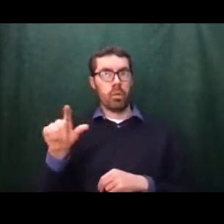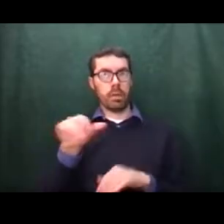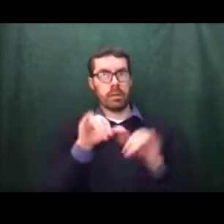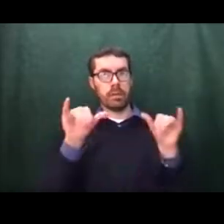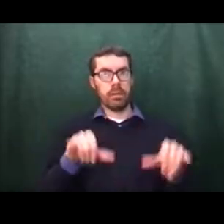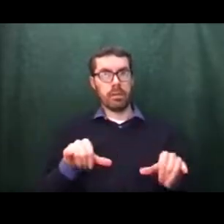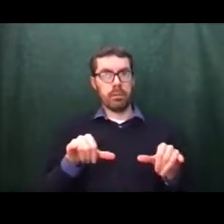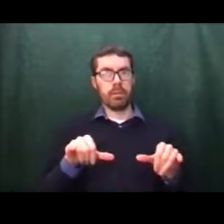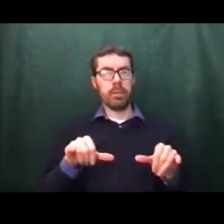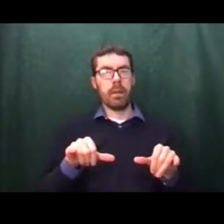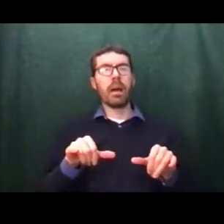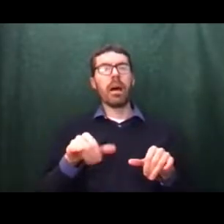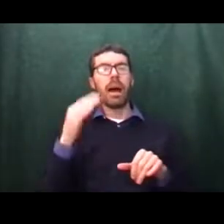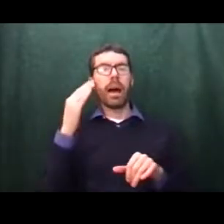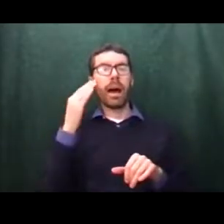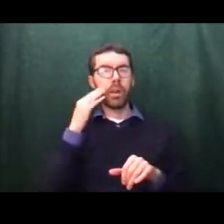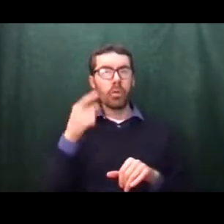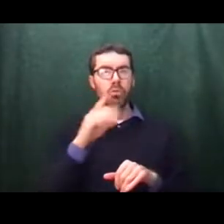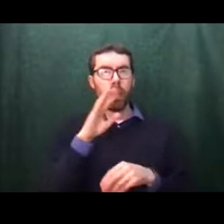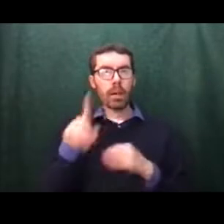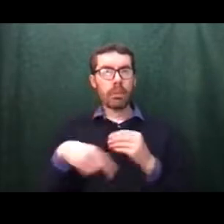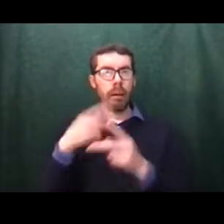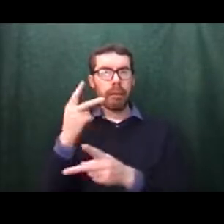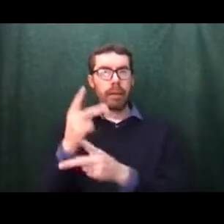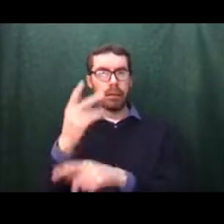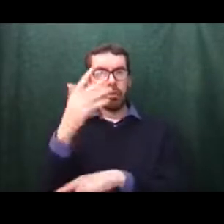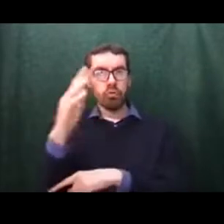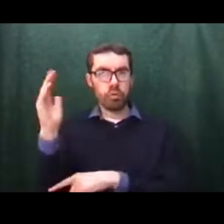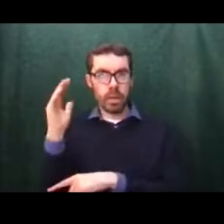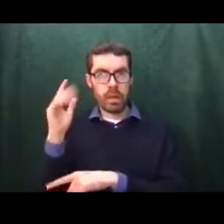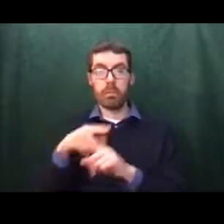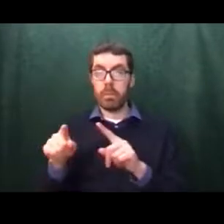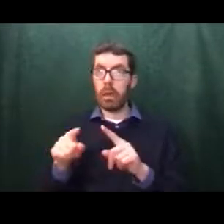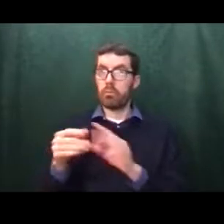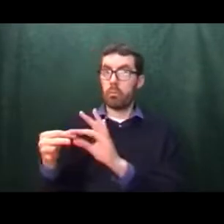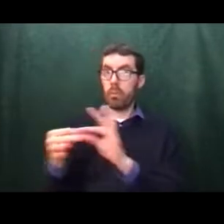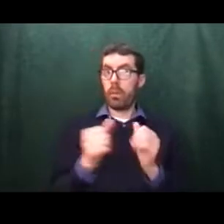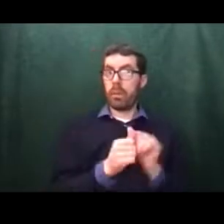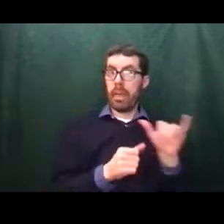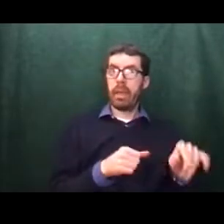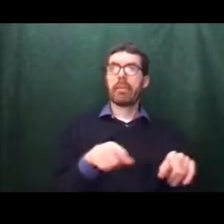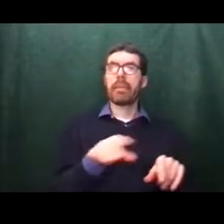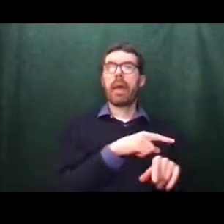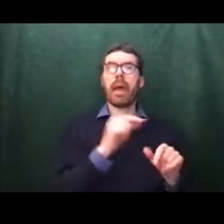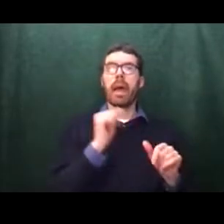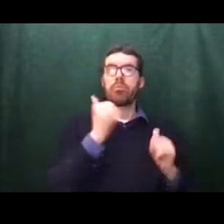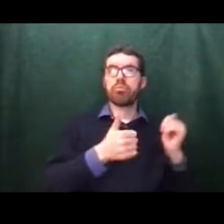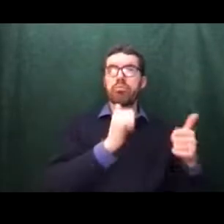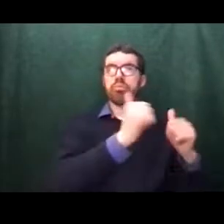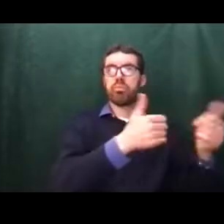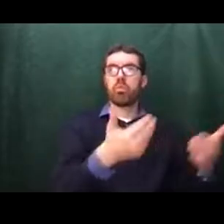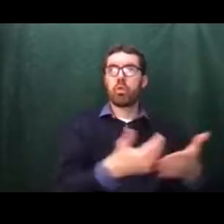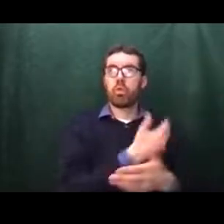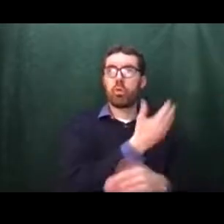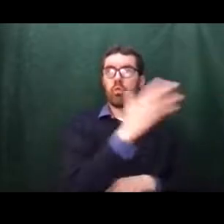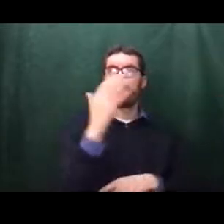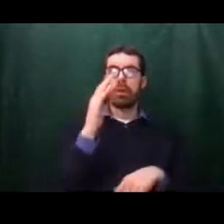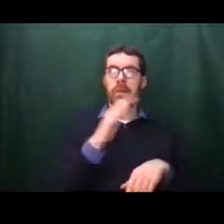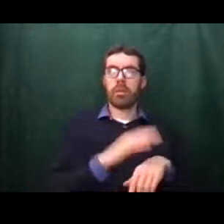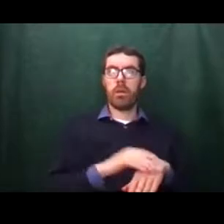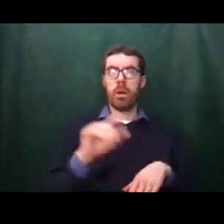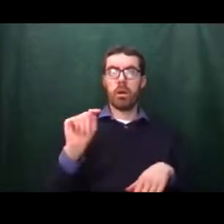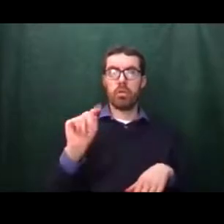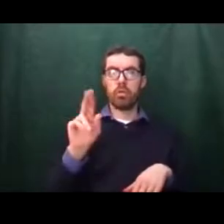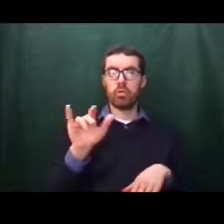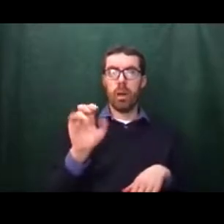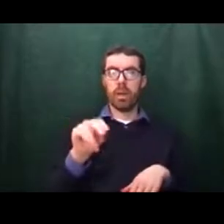know you're talking about tree preservation, but they planted trees all along our Tualatin River and cooled the